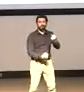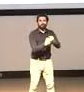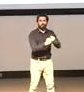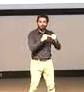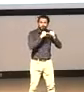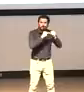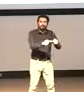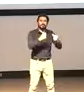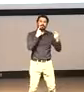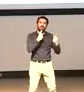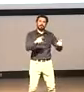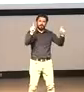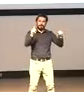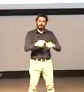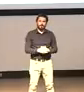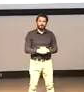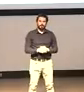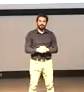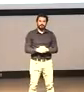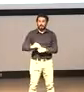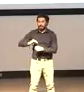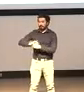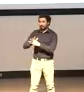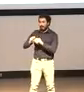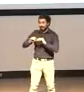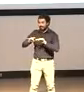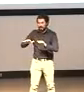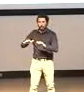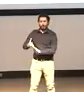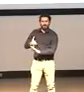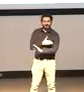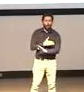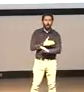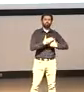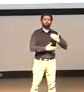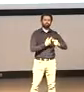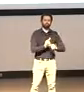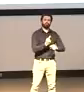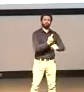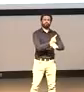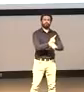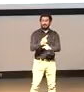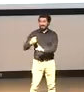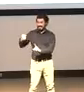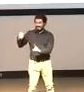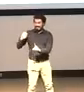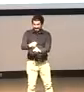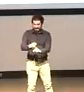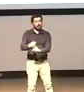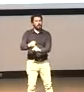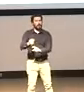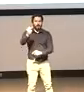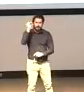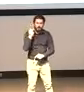excellence. Before the pandemic, we were on track. However, with the pandemic, we suffered